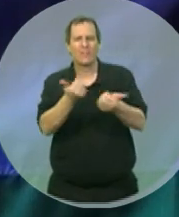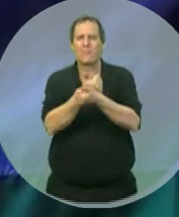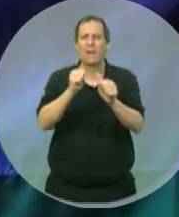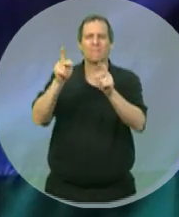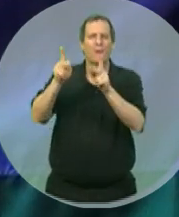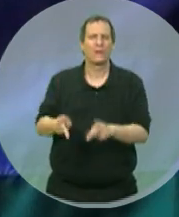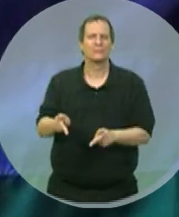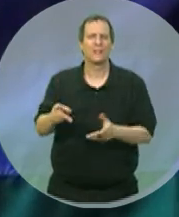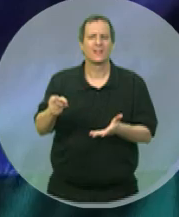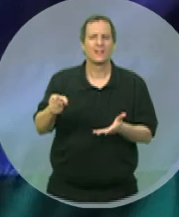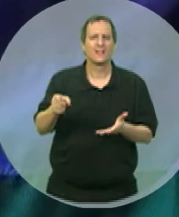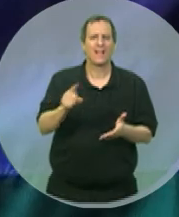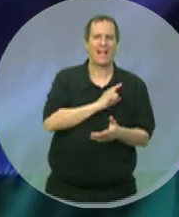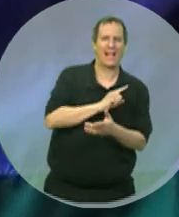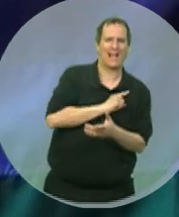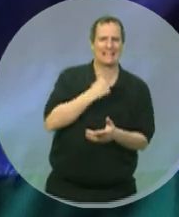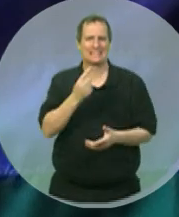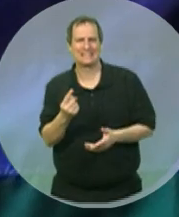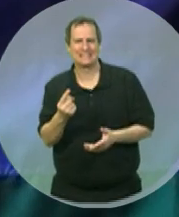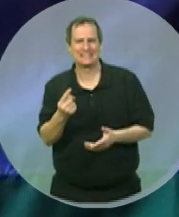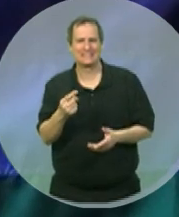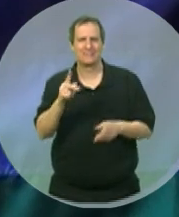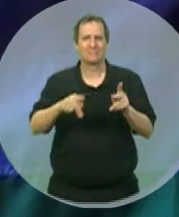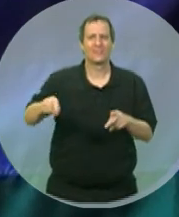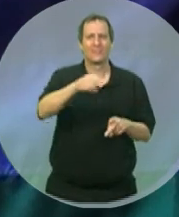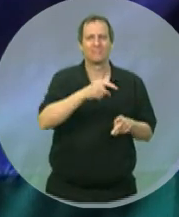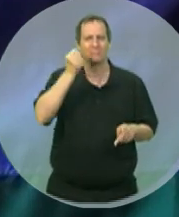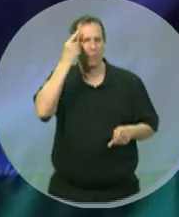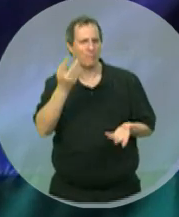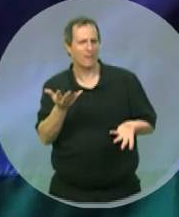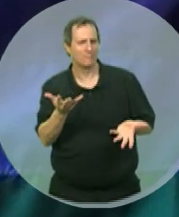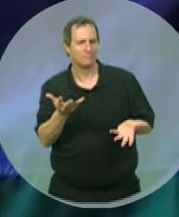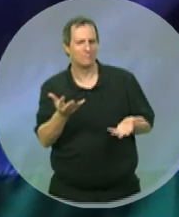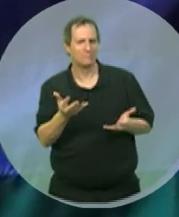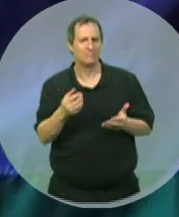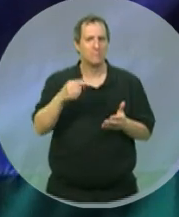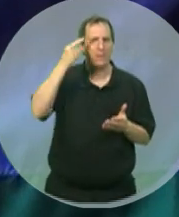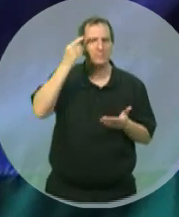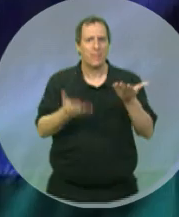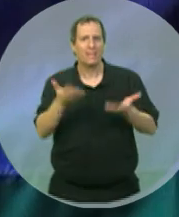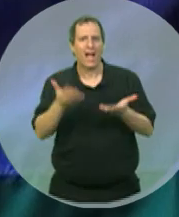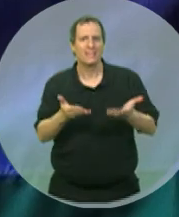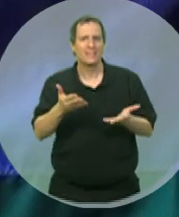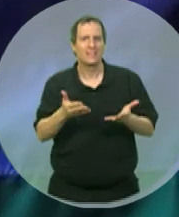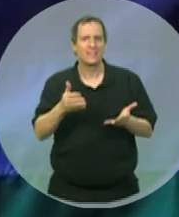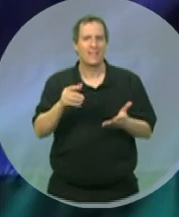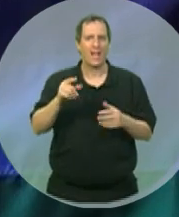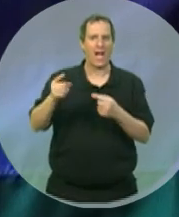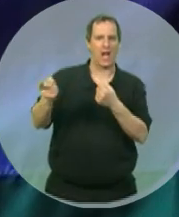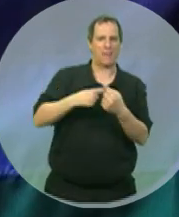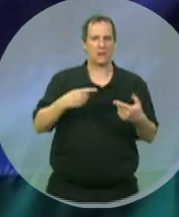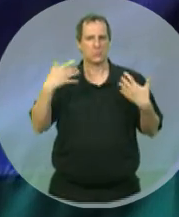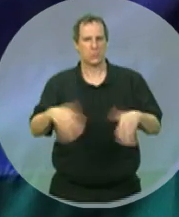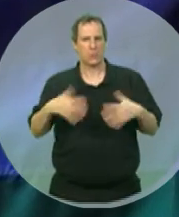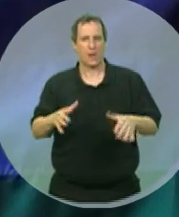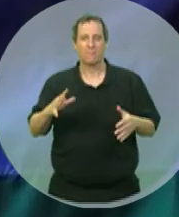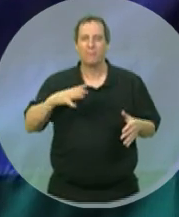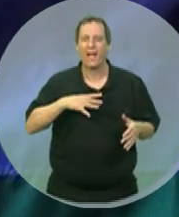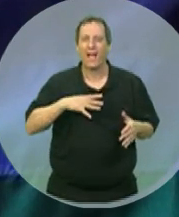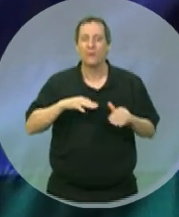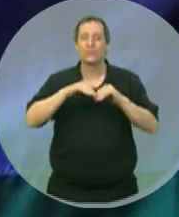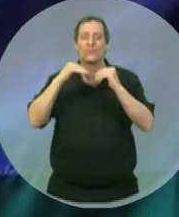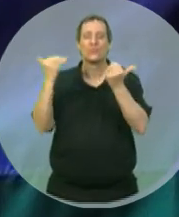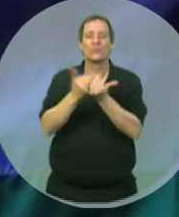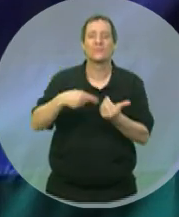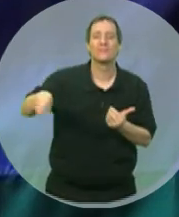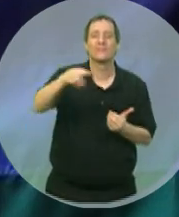who you are or who you're afraid to tell, people will understand. It might be a huge